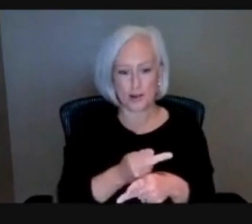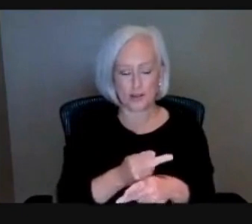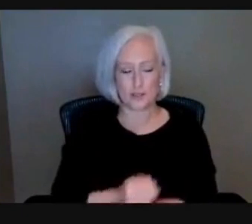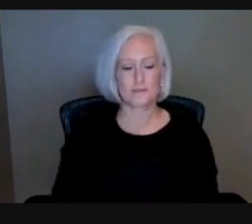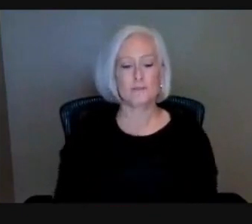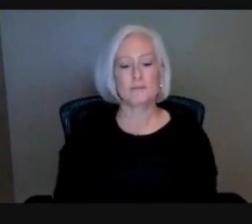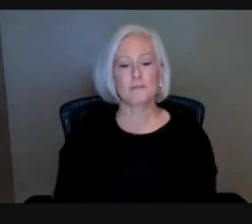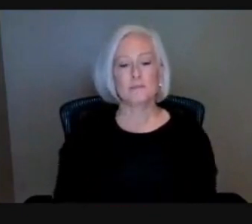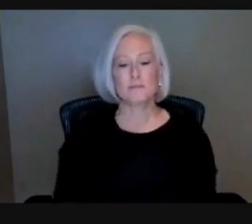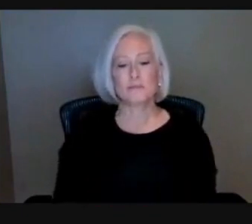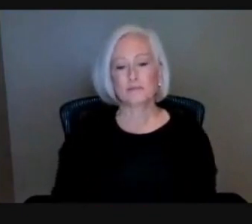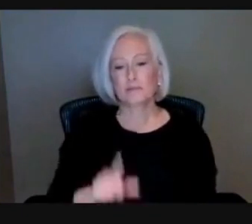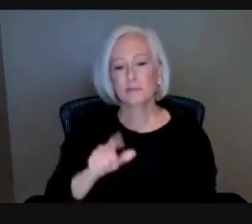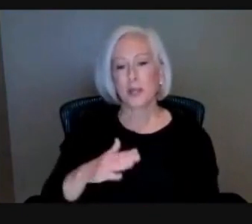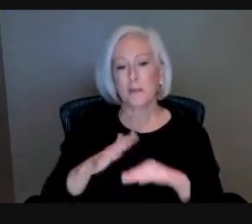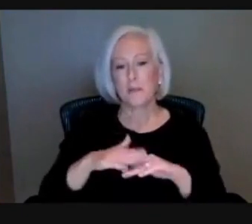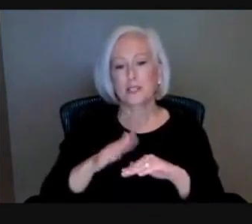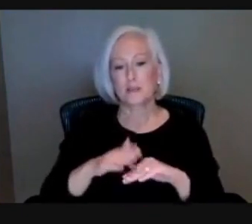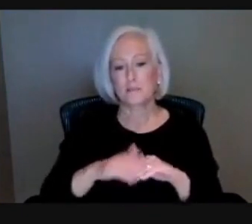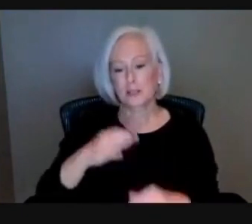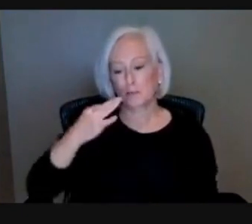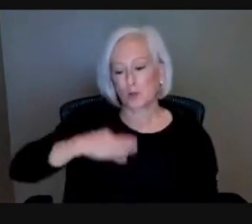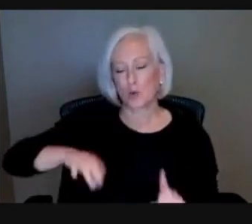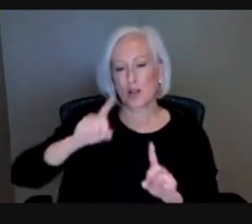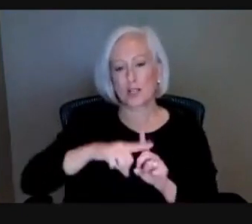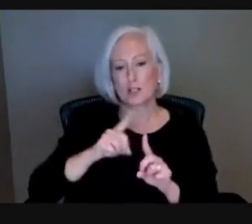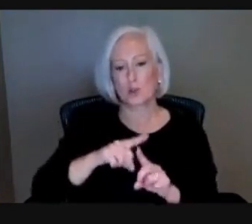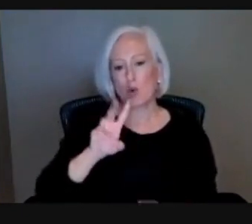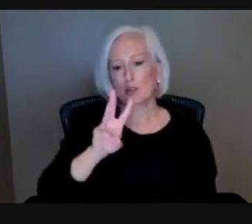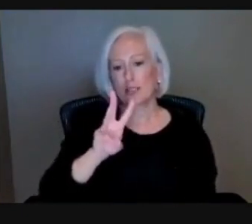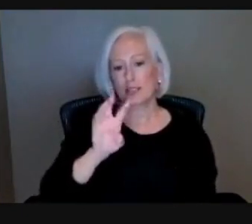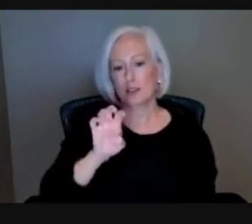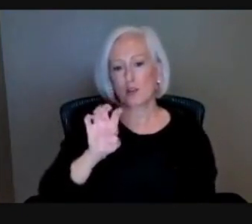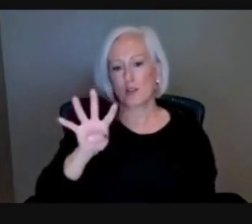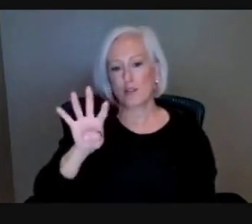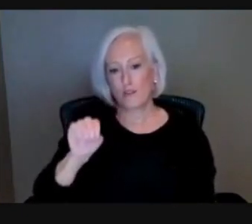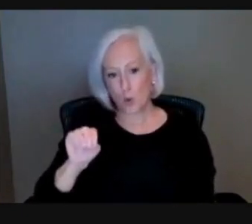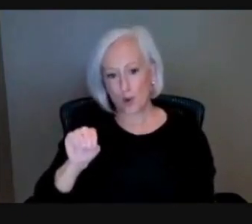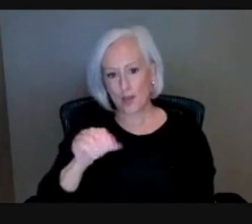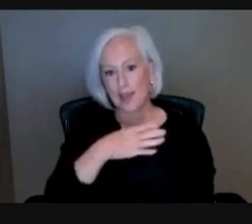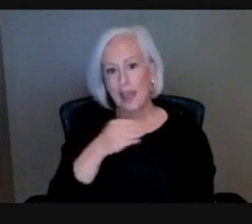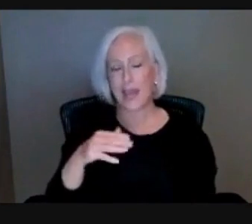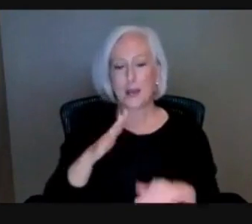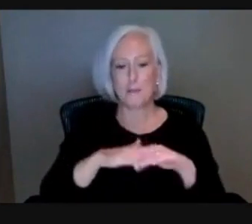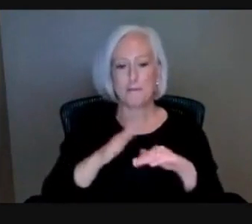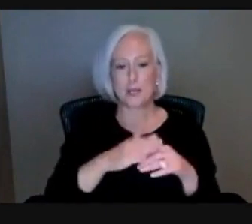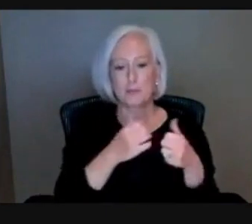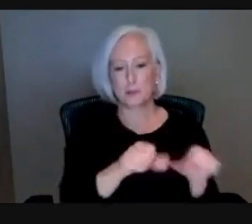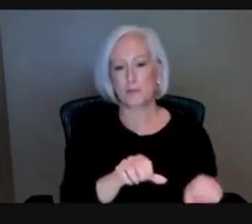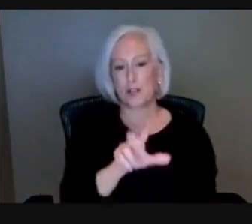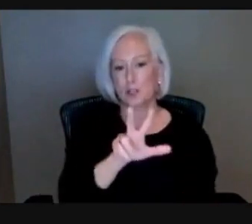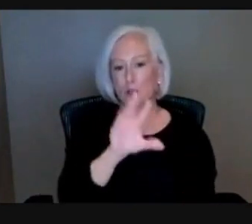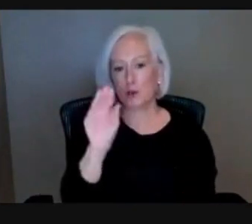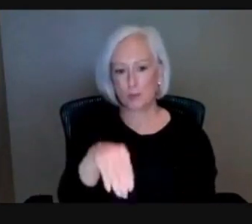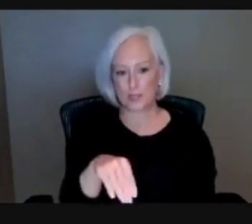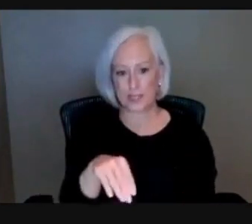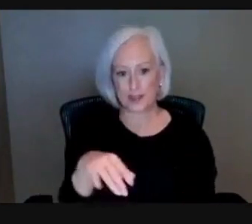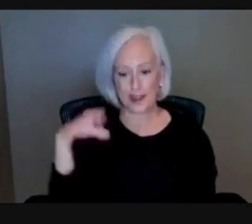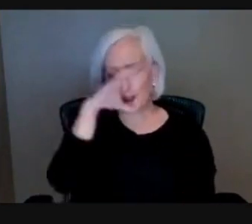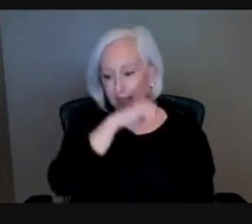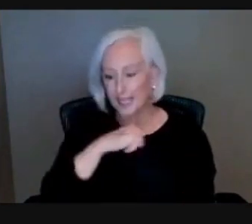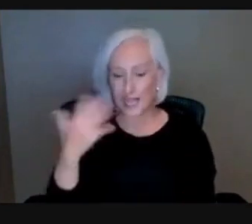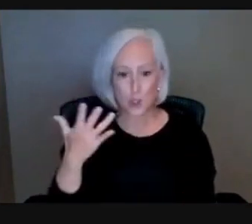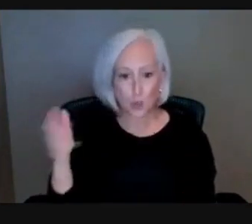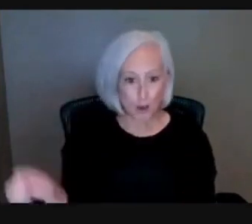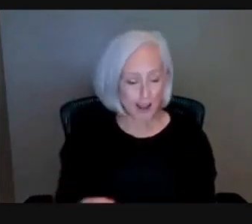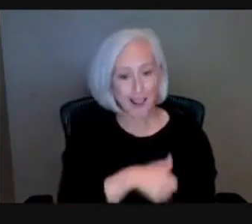a minimum credit score of 640. And it does require that minimum down of 3%. But guess what else? Part